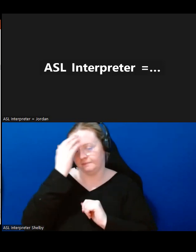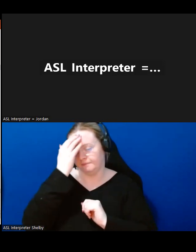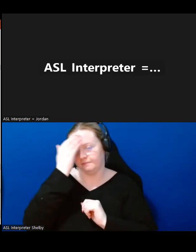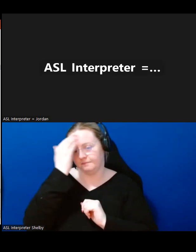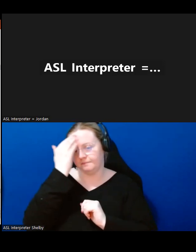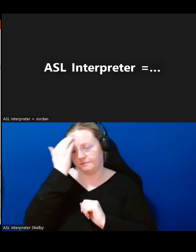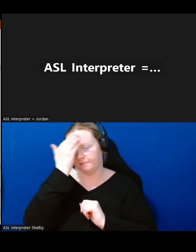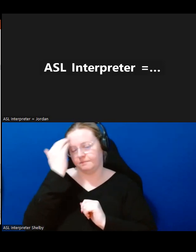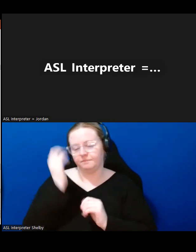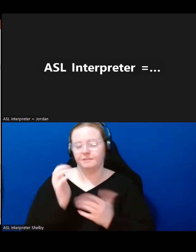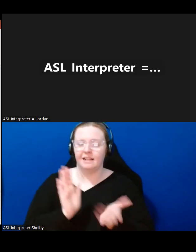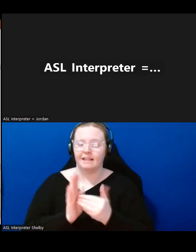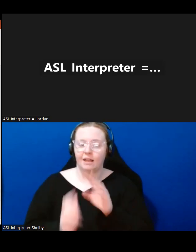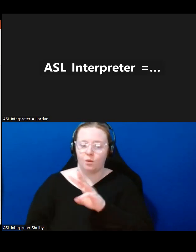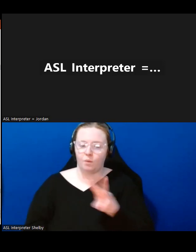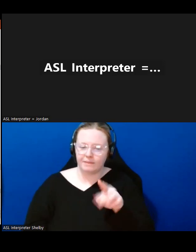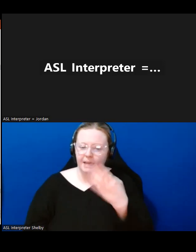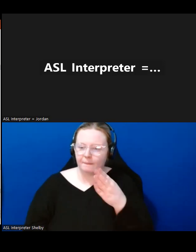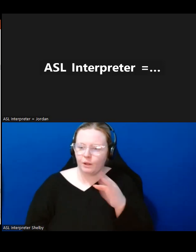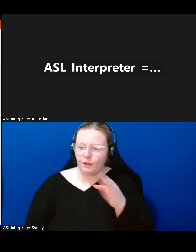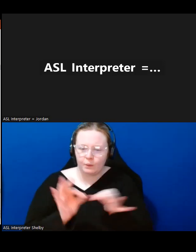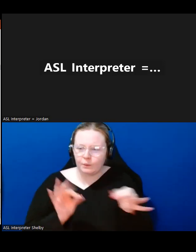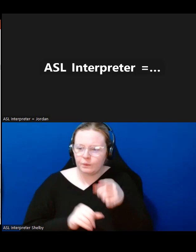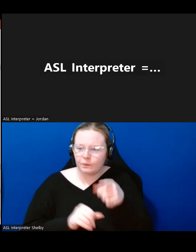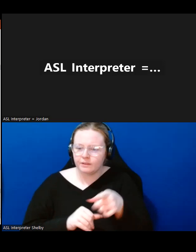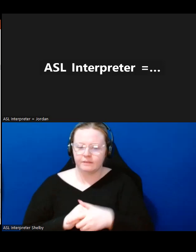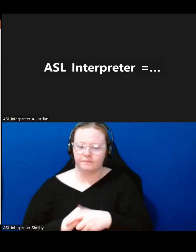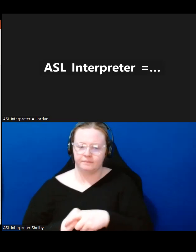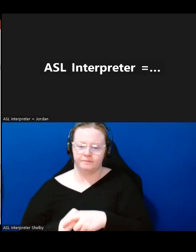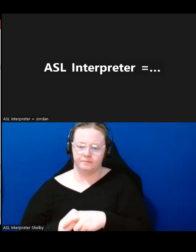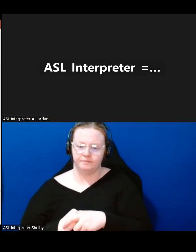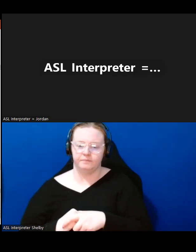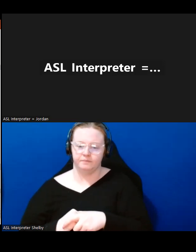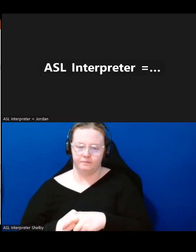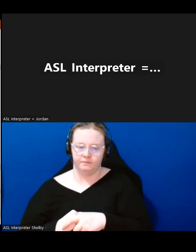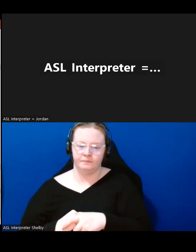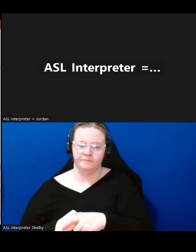And again, our website is there as well.